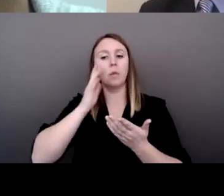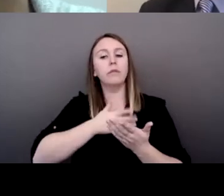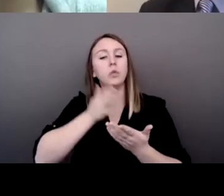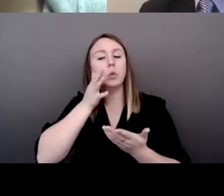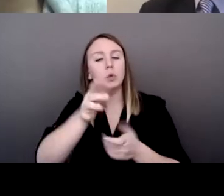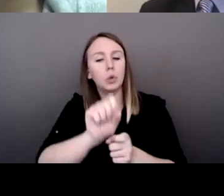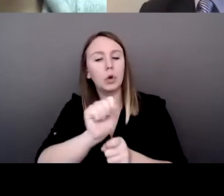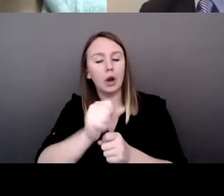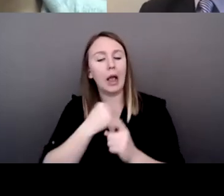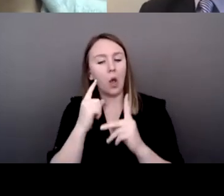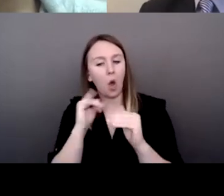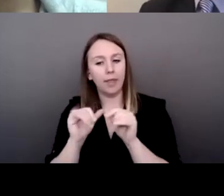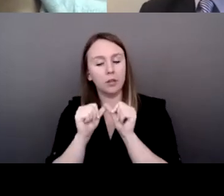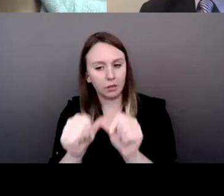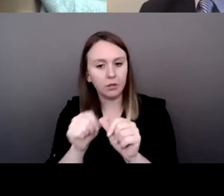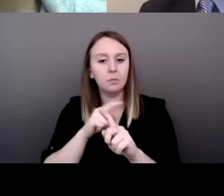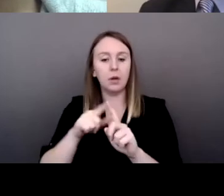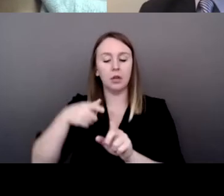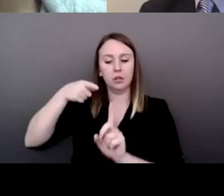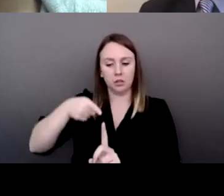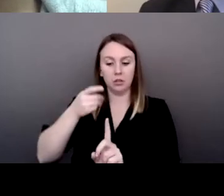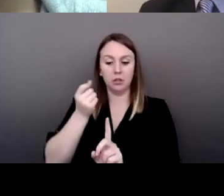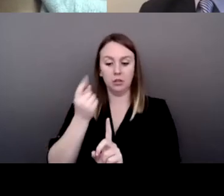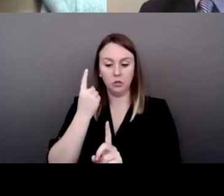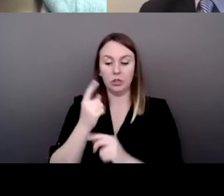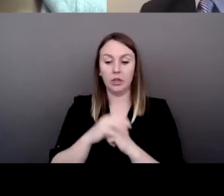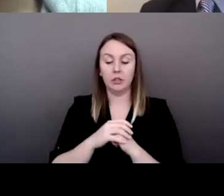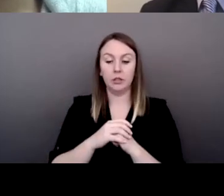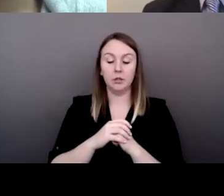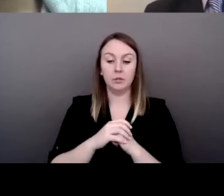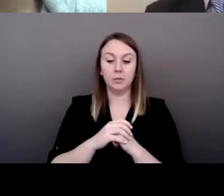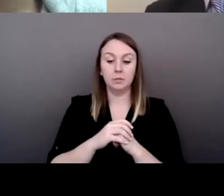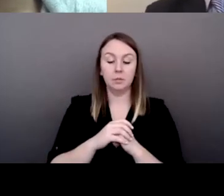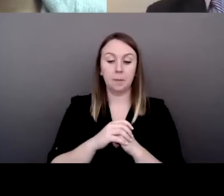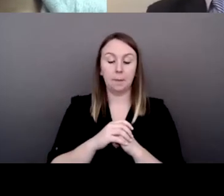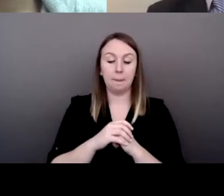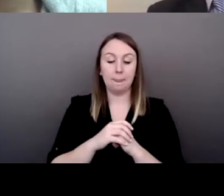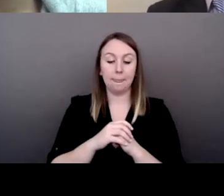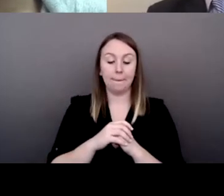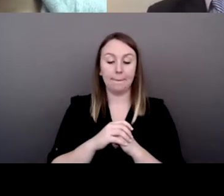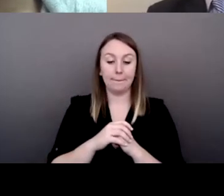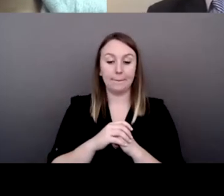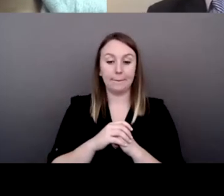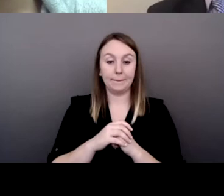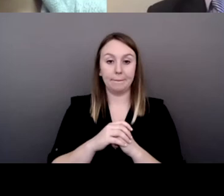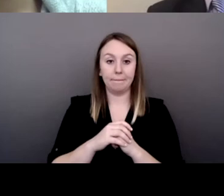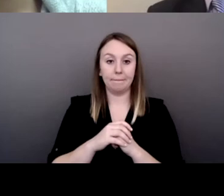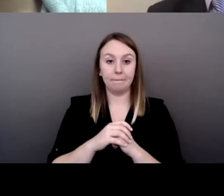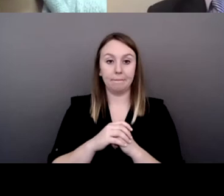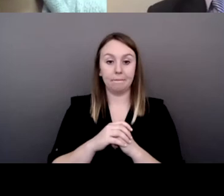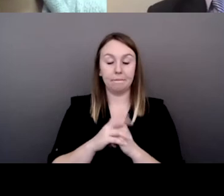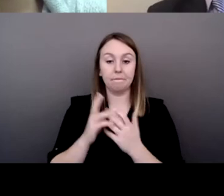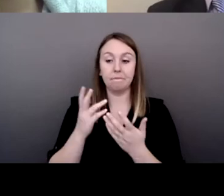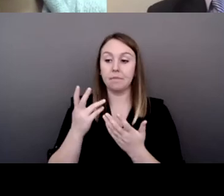that part of bridging the gap with even Ernie and I's